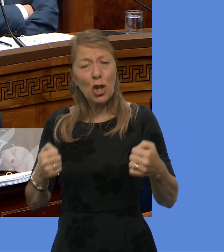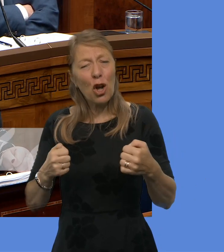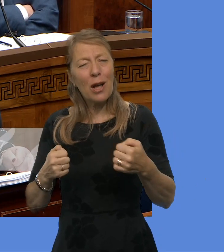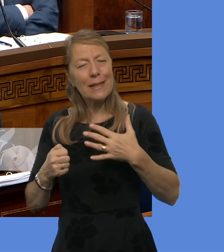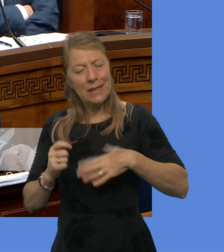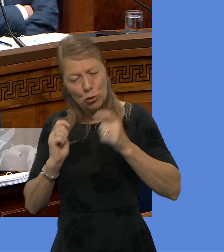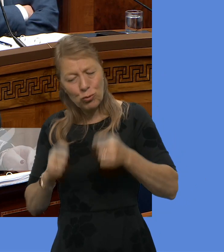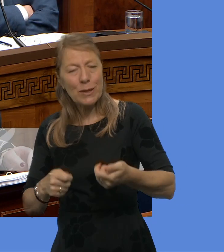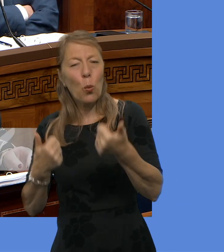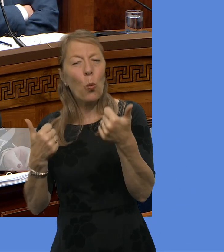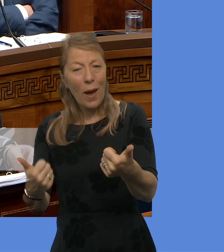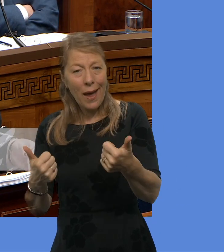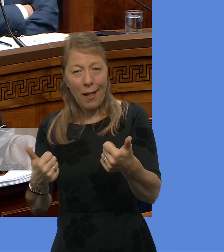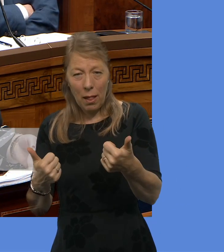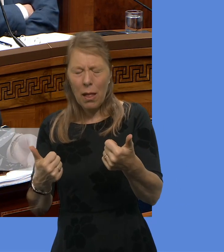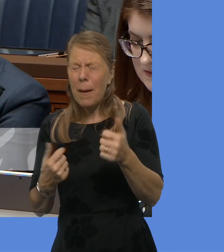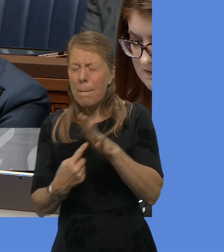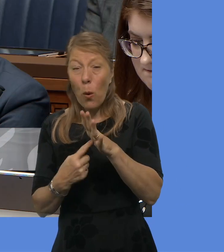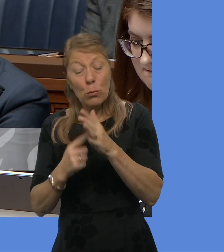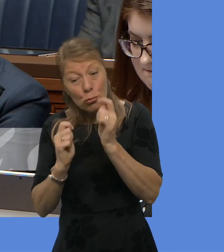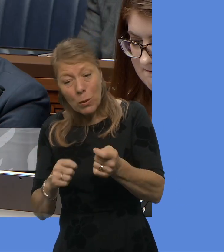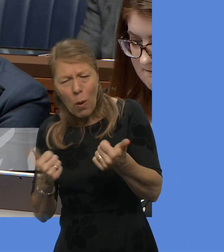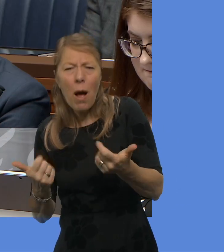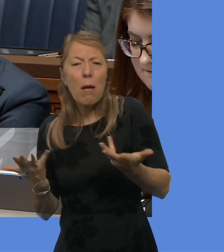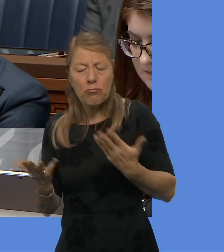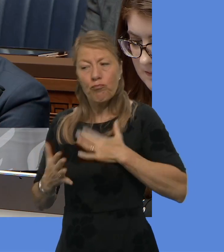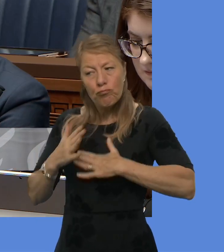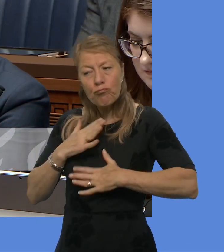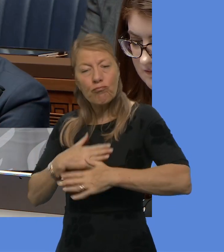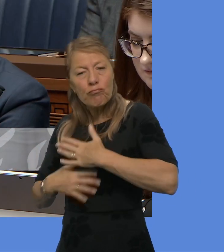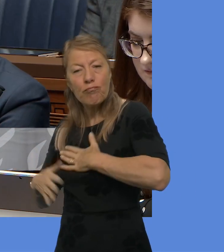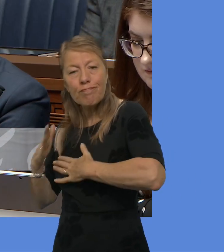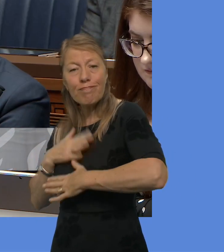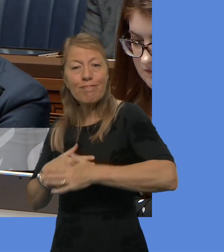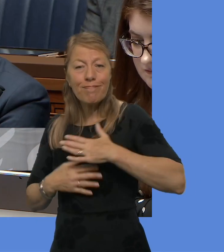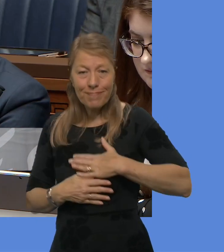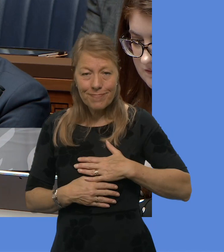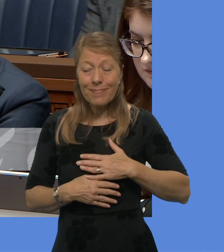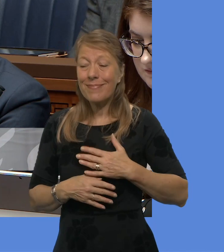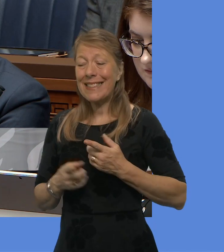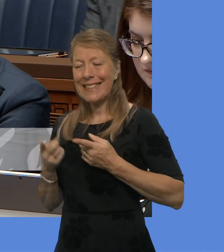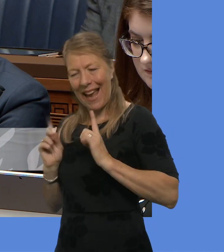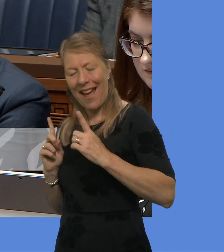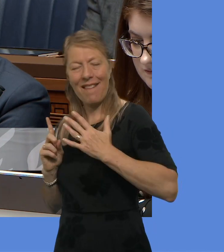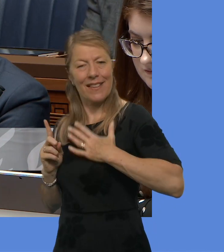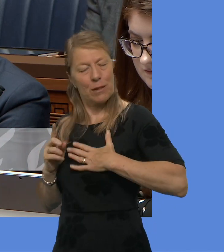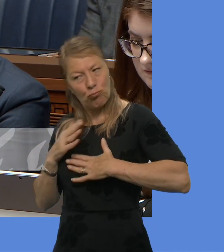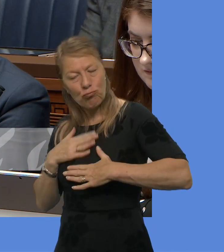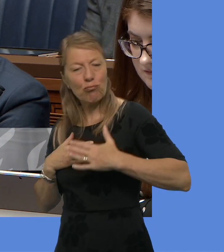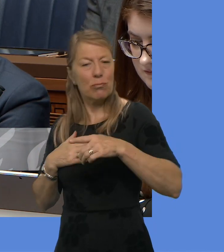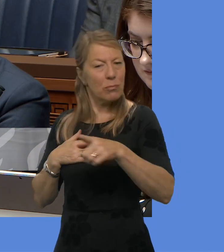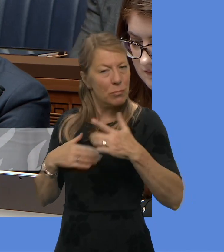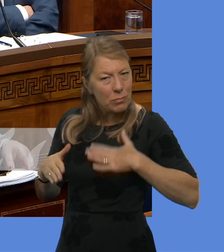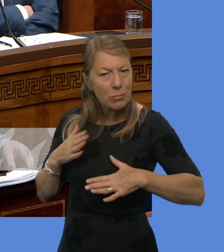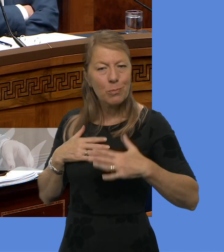very clearly during COVID. In essence, when relationships between them and prison staff are positive and courteous. It is important that NIPS seeks to maintain